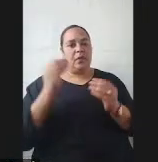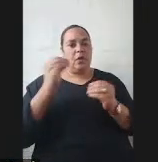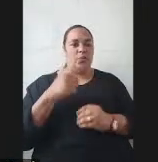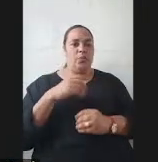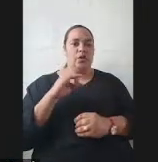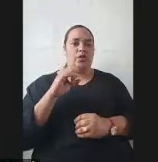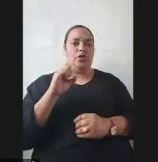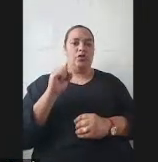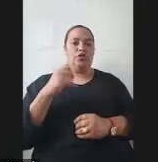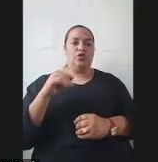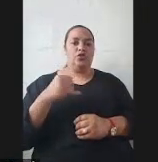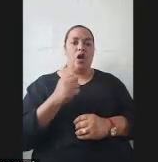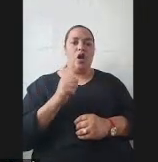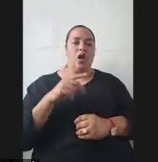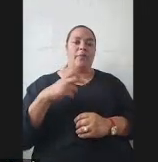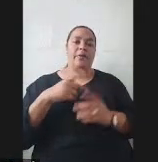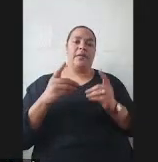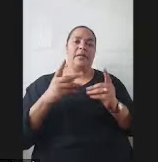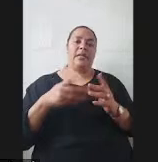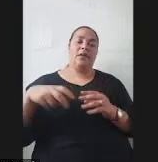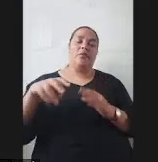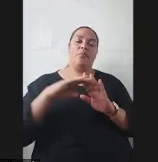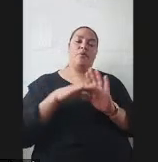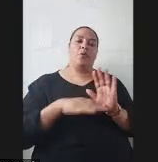Director of Tourism Program 6.